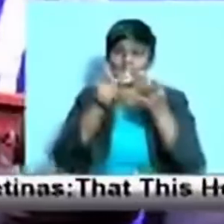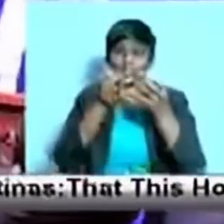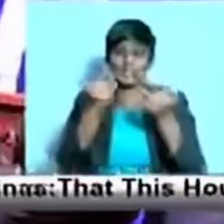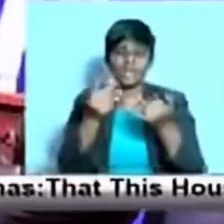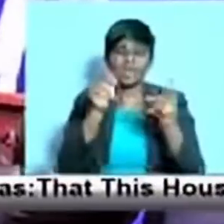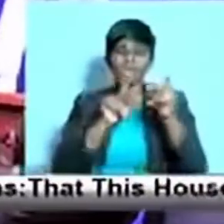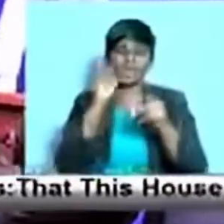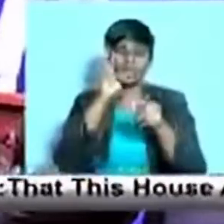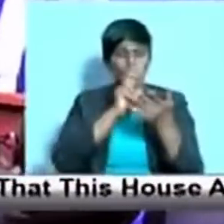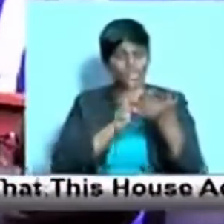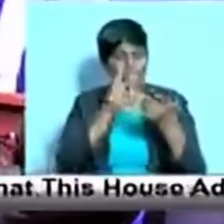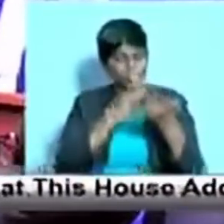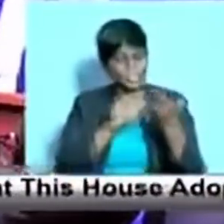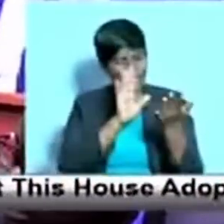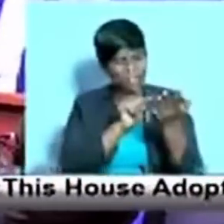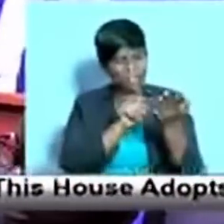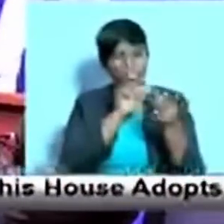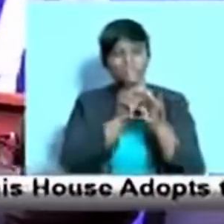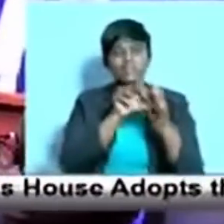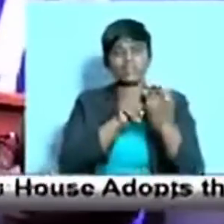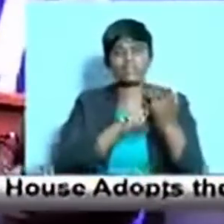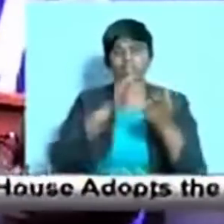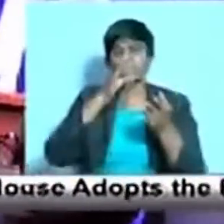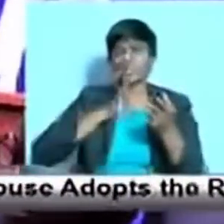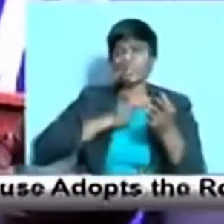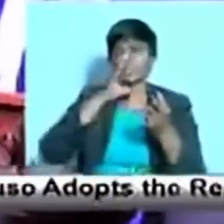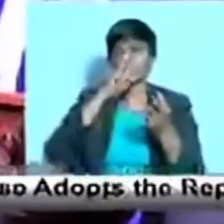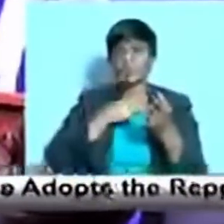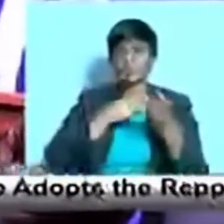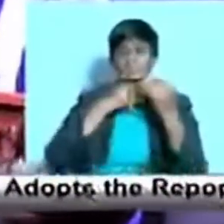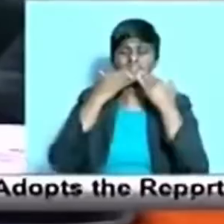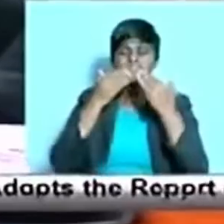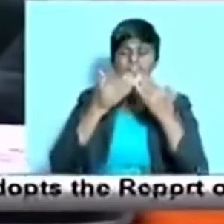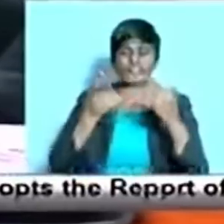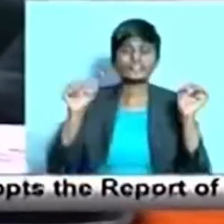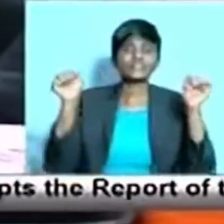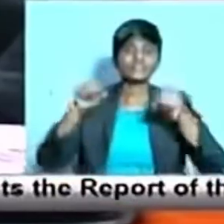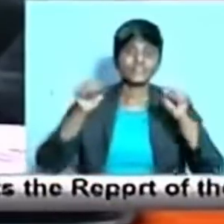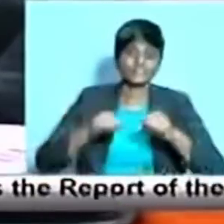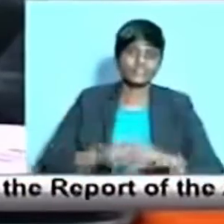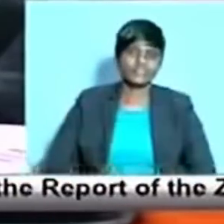will read what is in these reports. Madam Speaker, I thank you. Yeah.